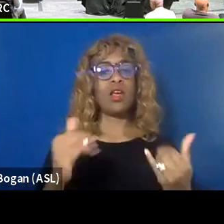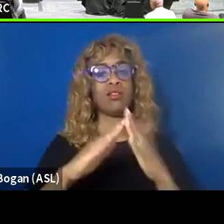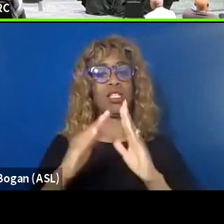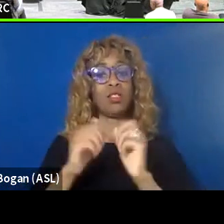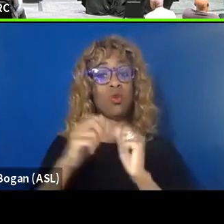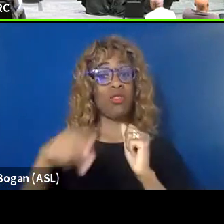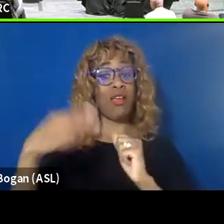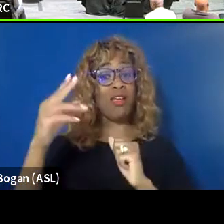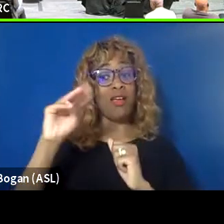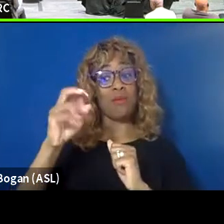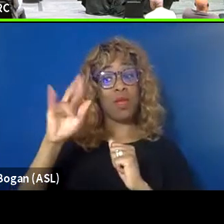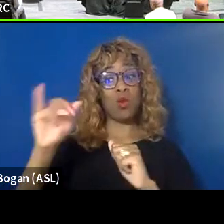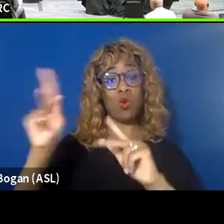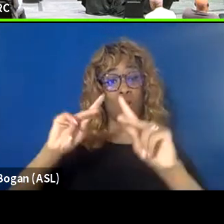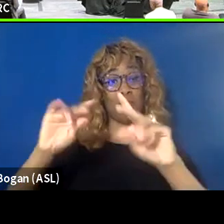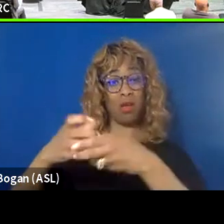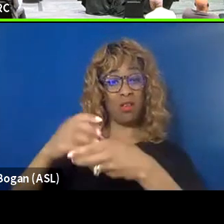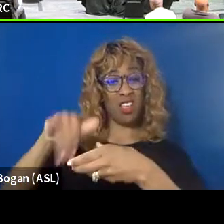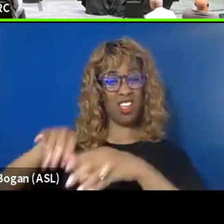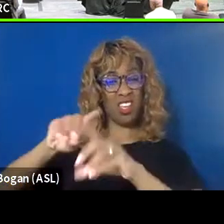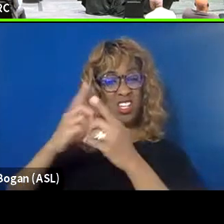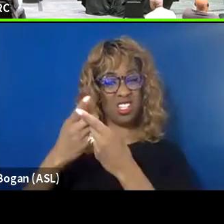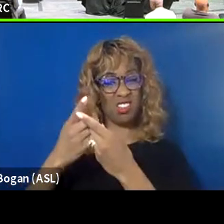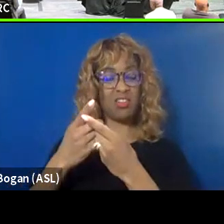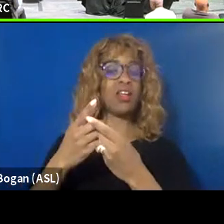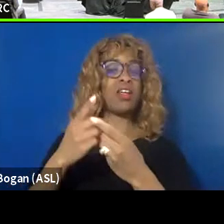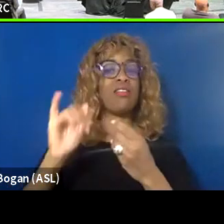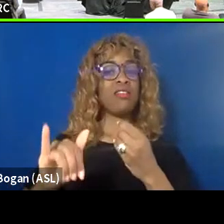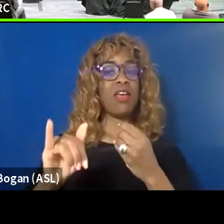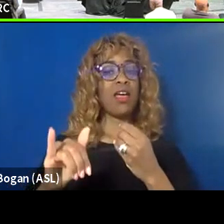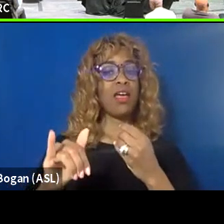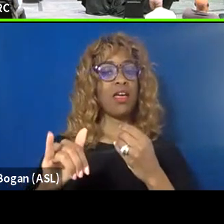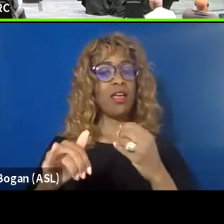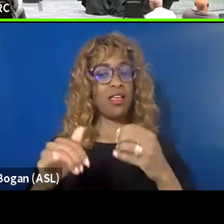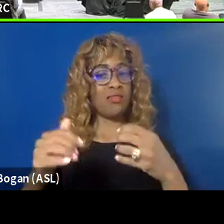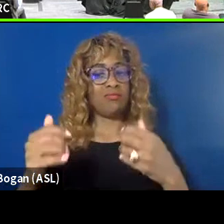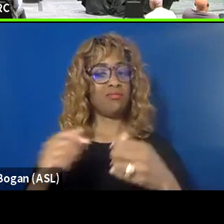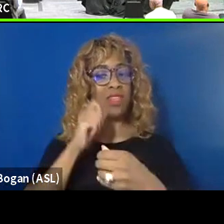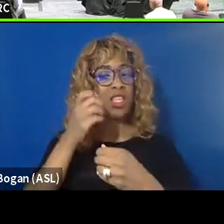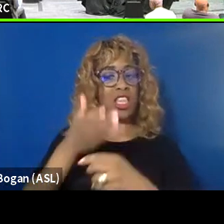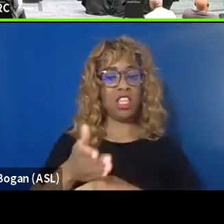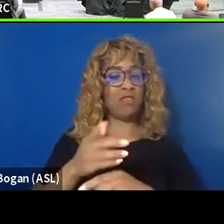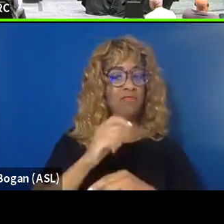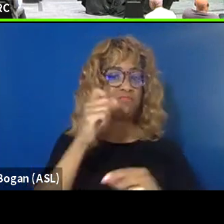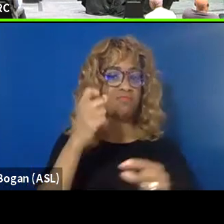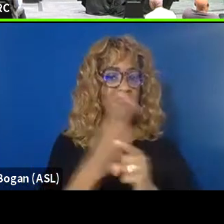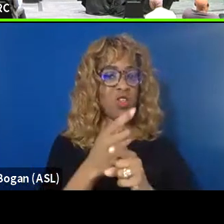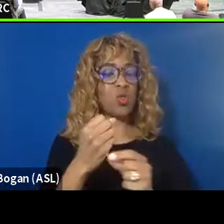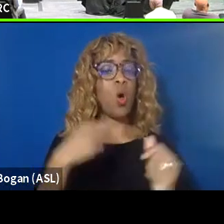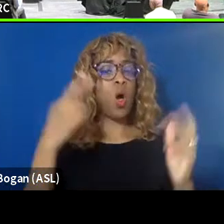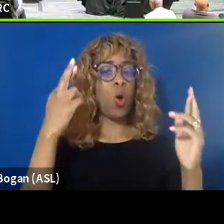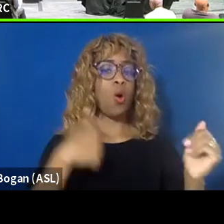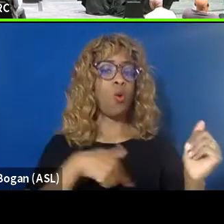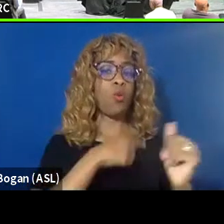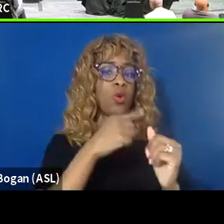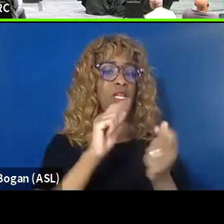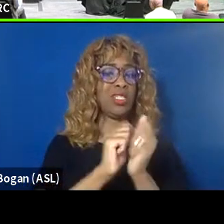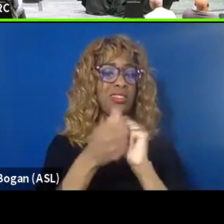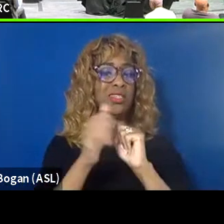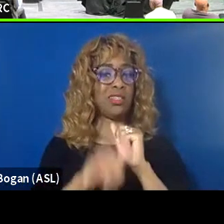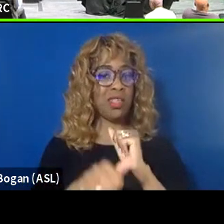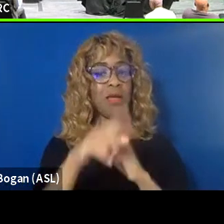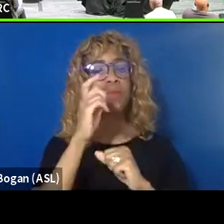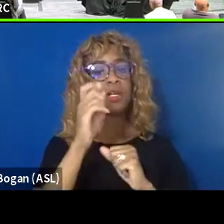minority populations in this district that is otherwise mostly homogeneous isn't tenable. And I hope we correct it, because like I said